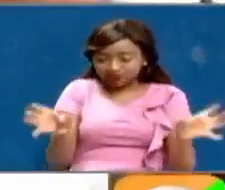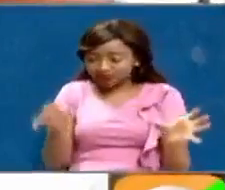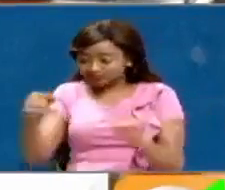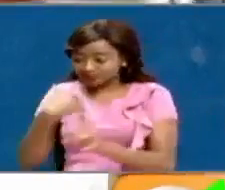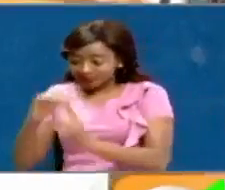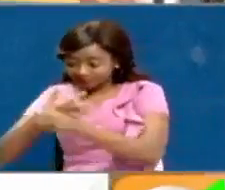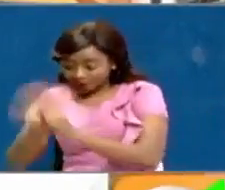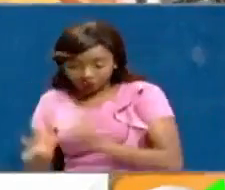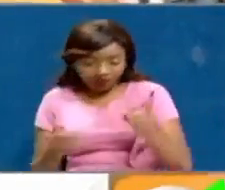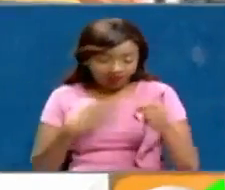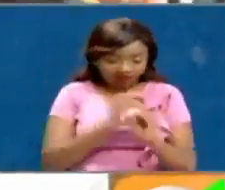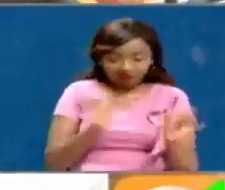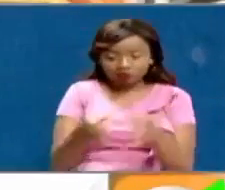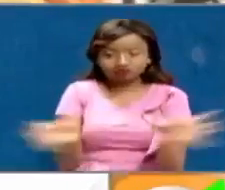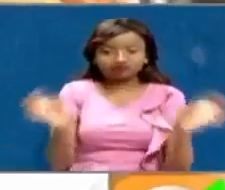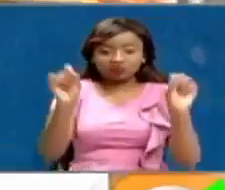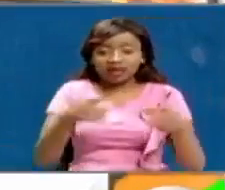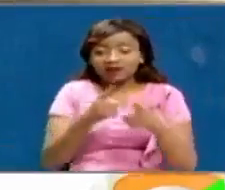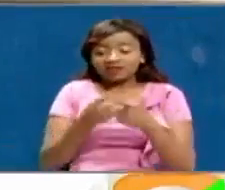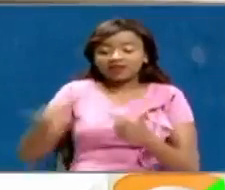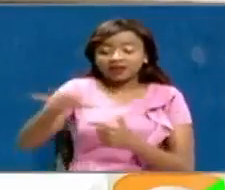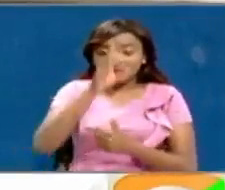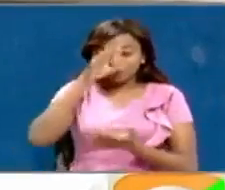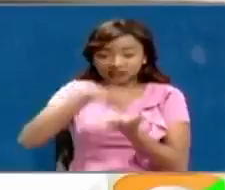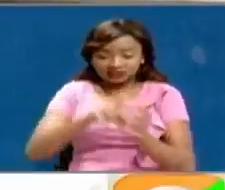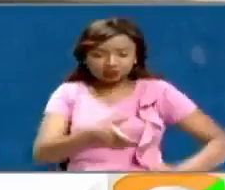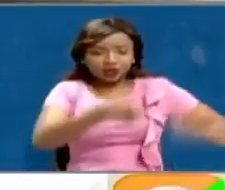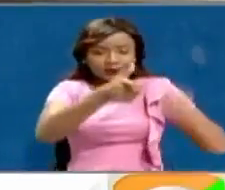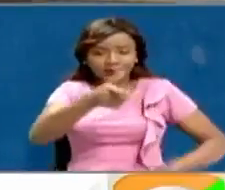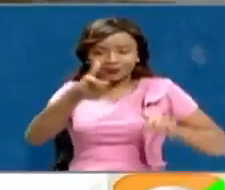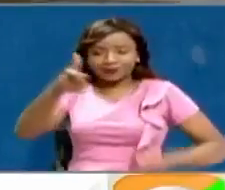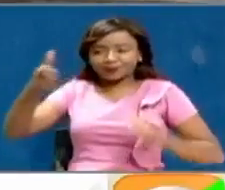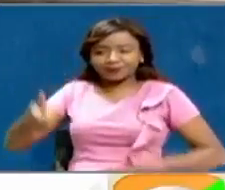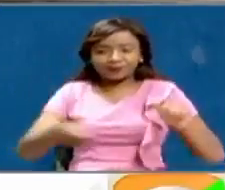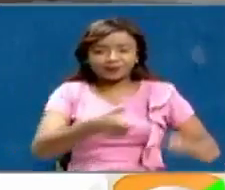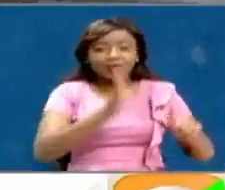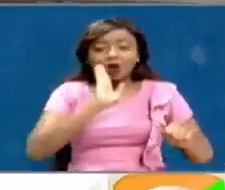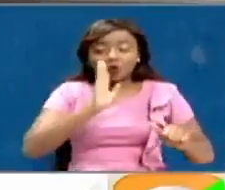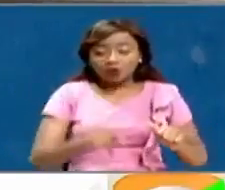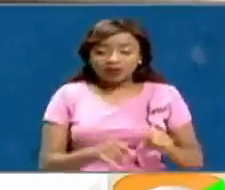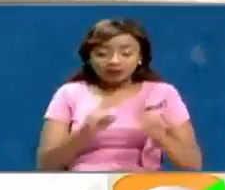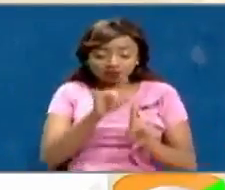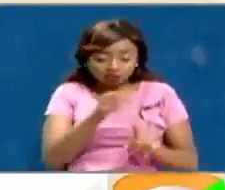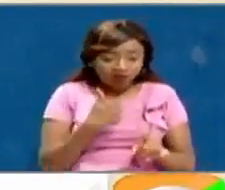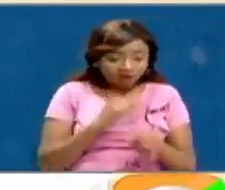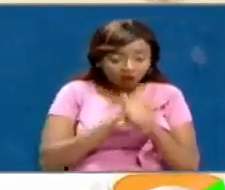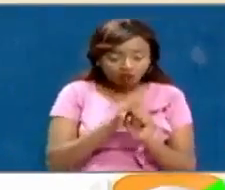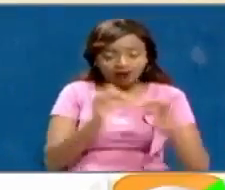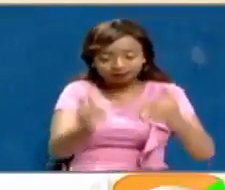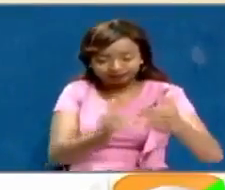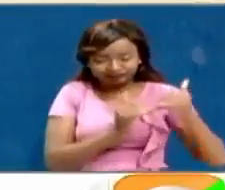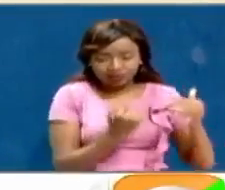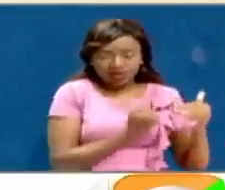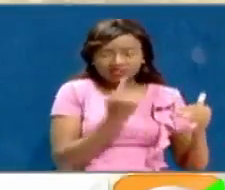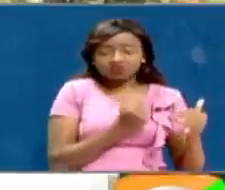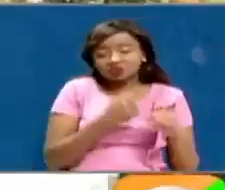who tested negative. The station will be fumigated, with those who return positive results scenes isolated at a ward in Kerugoya. There